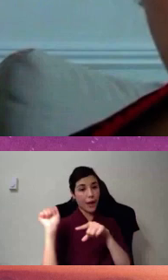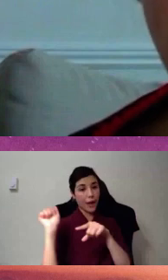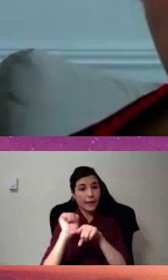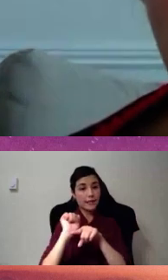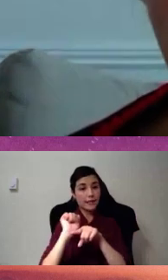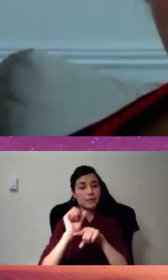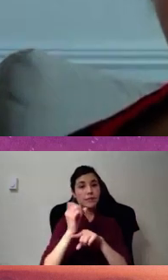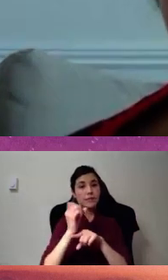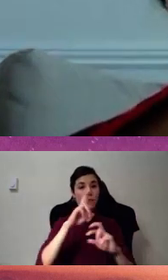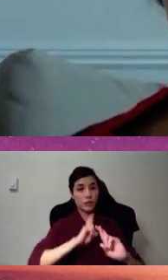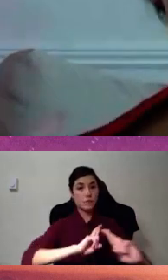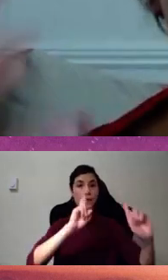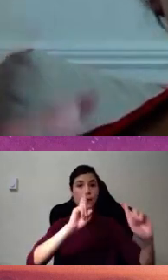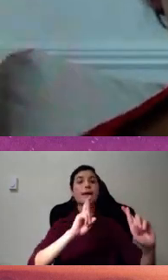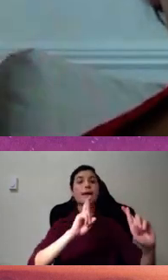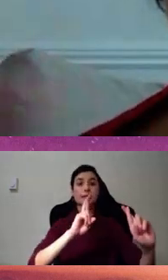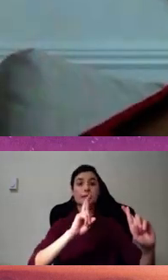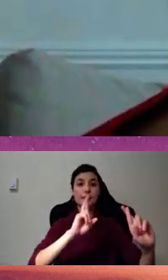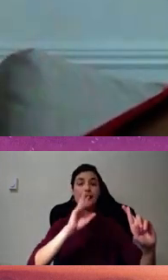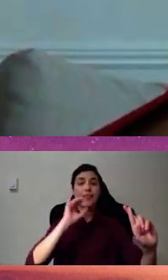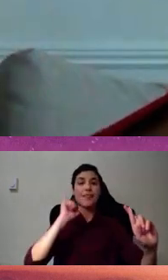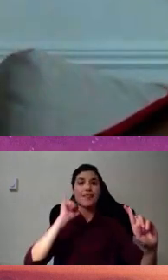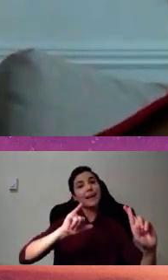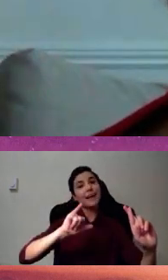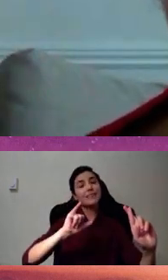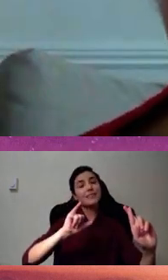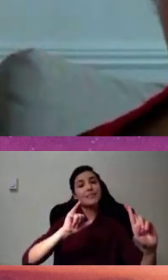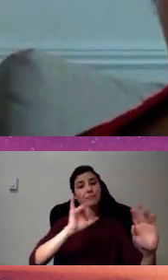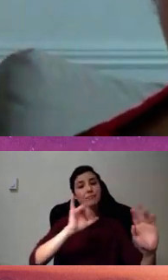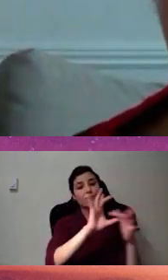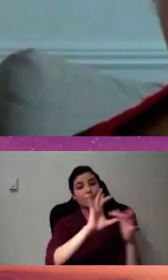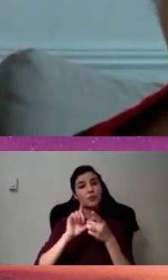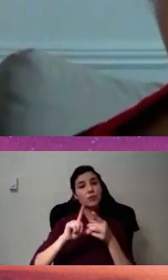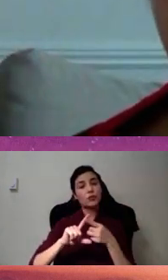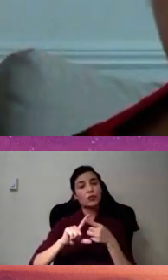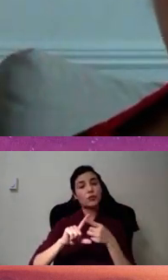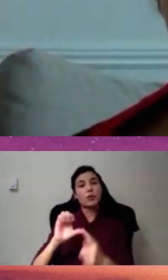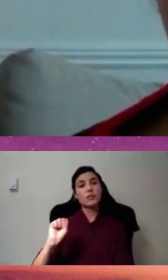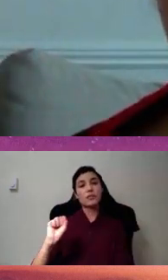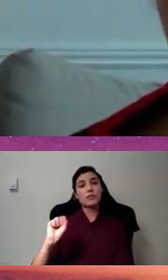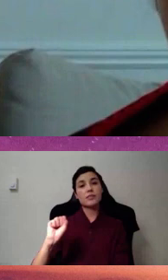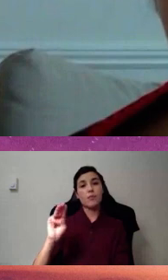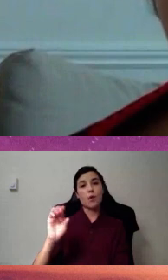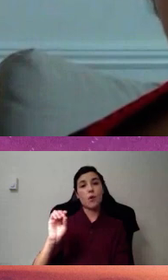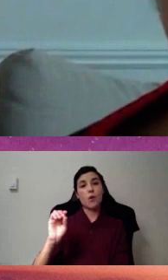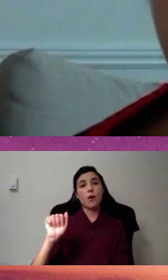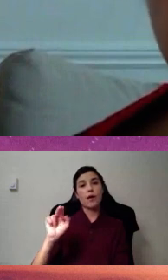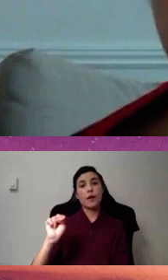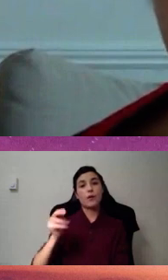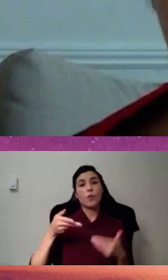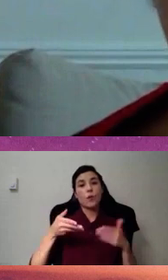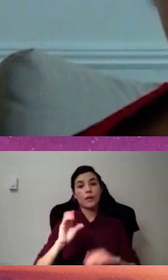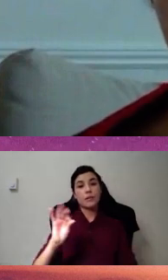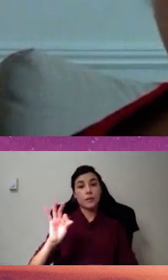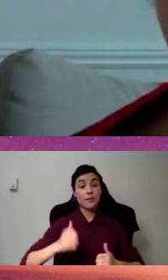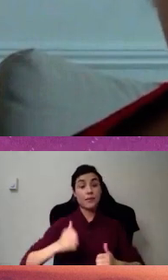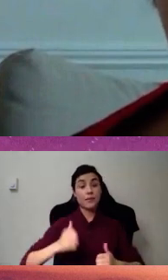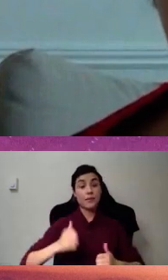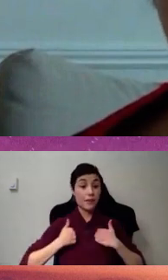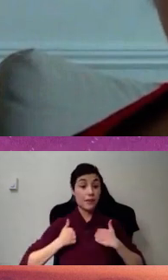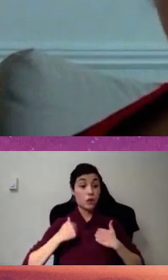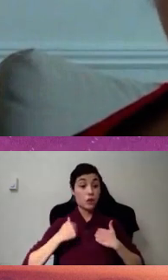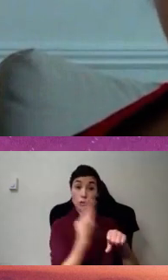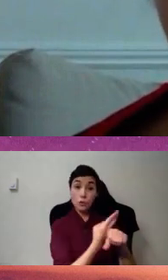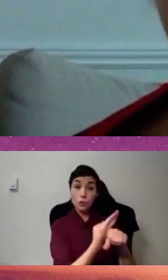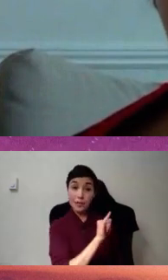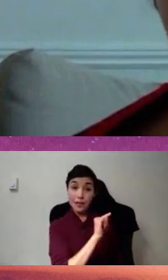is unique to the Samoan way of life, it is also the same way that we are protesting that ignorance